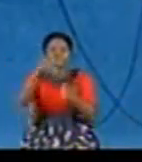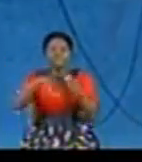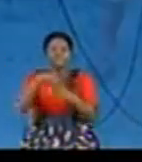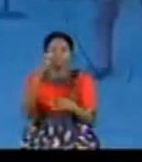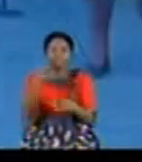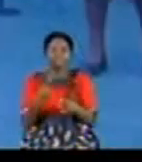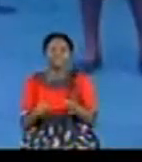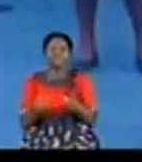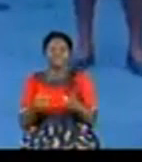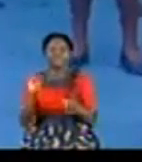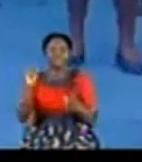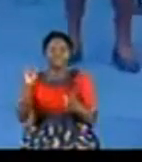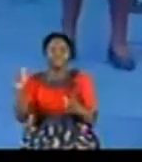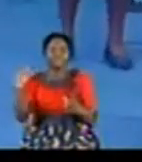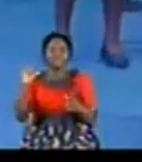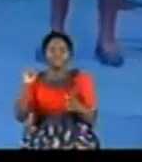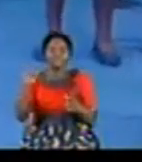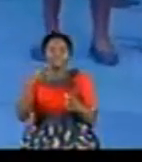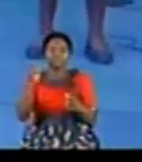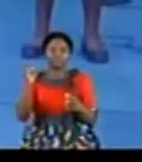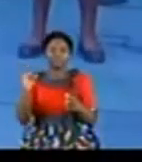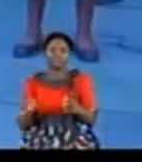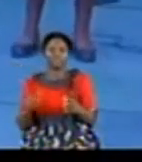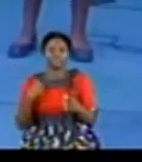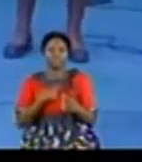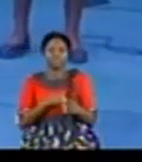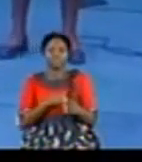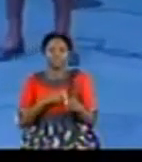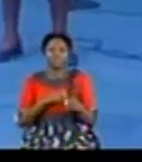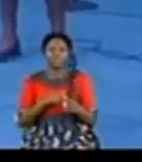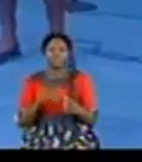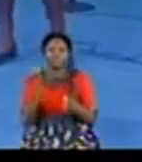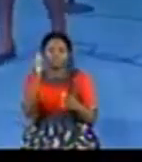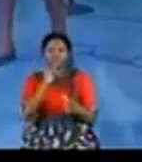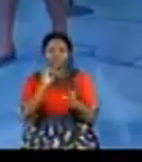one like you somebody say no